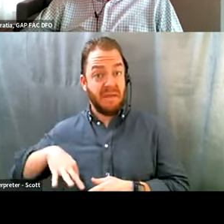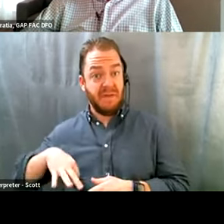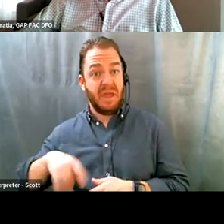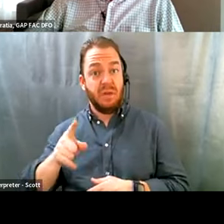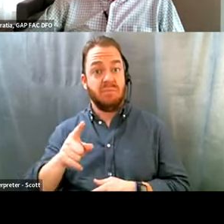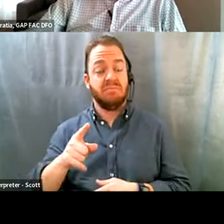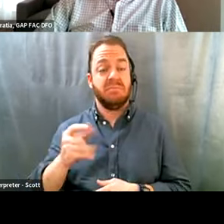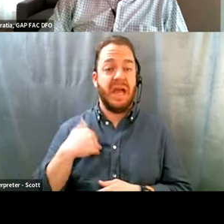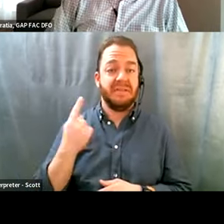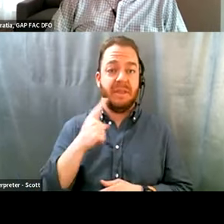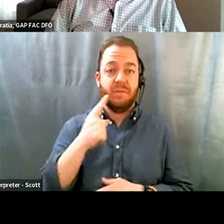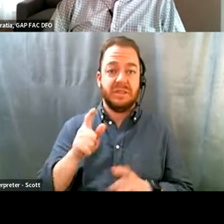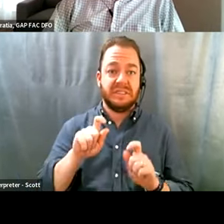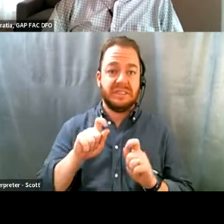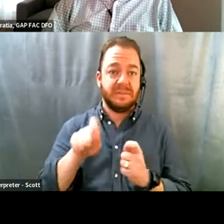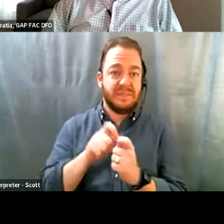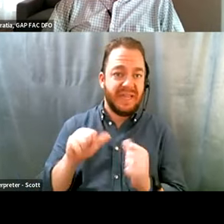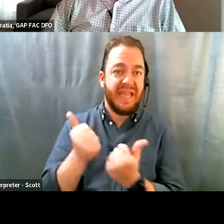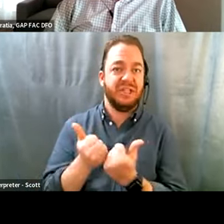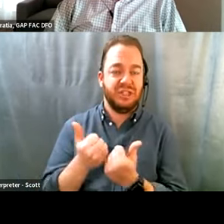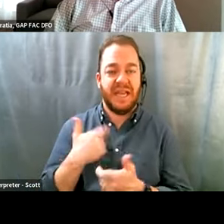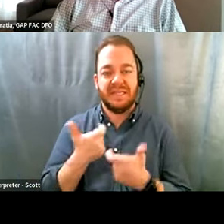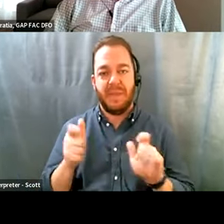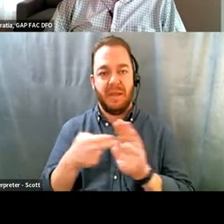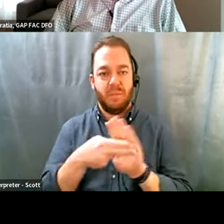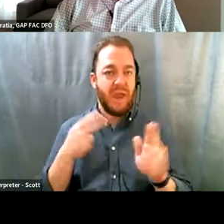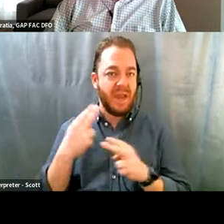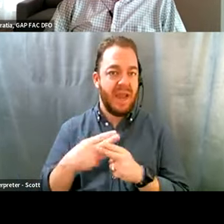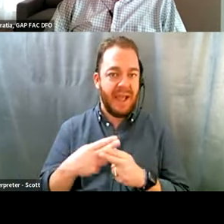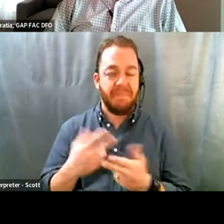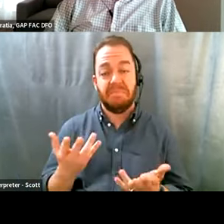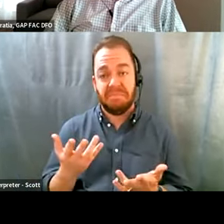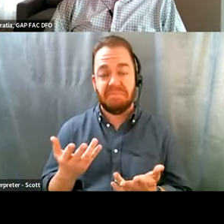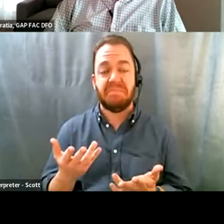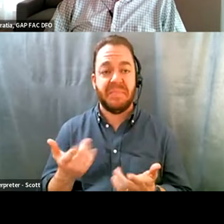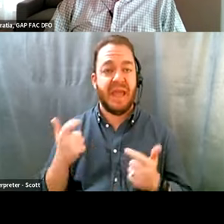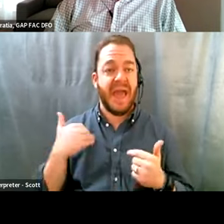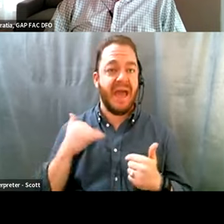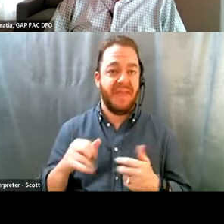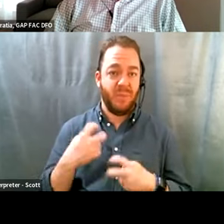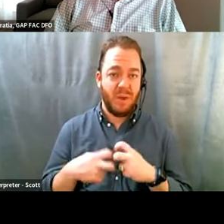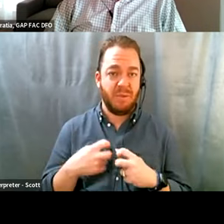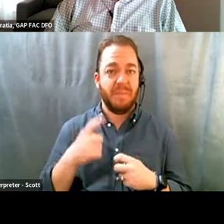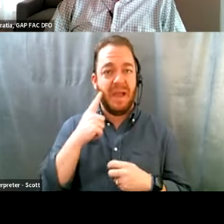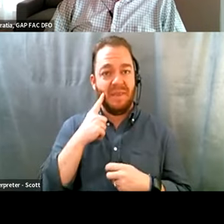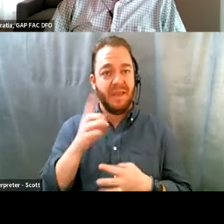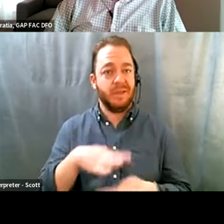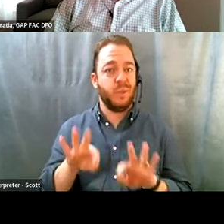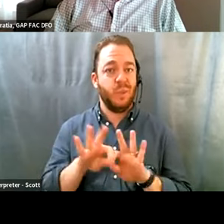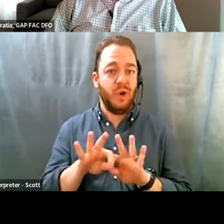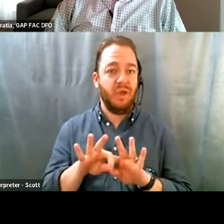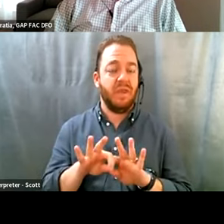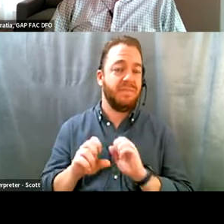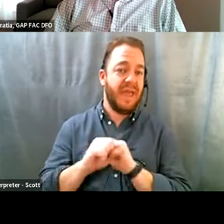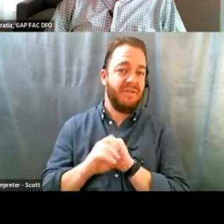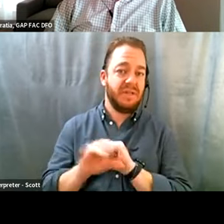for a specific agency that has a big brand name that has that problem, I think that's worth